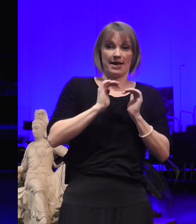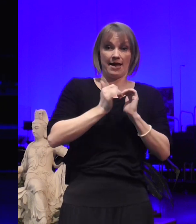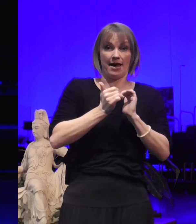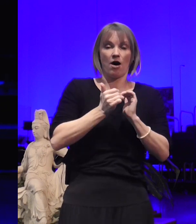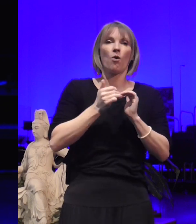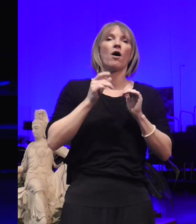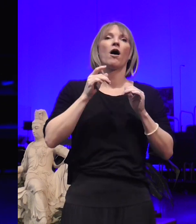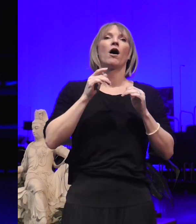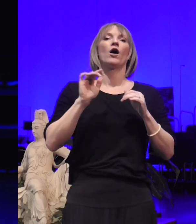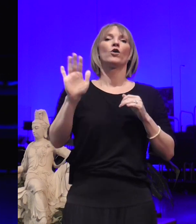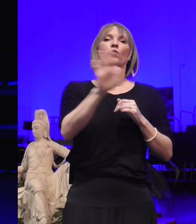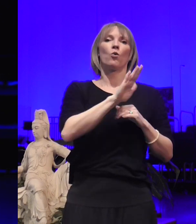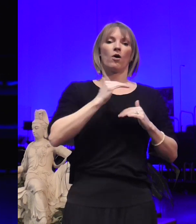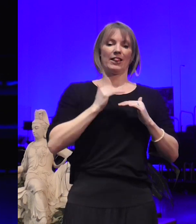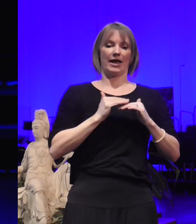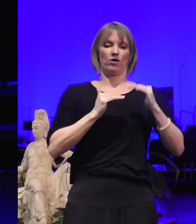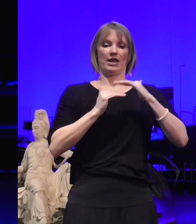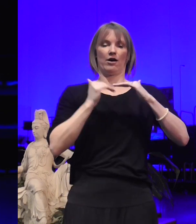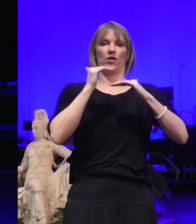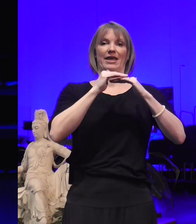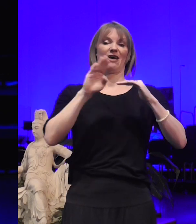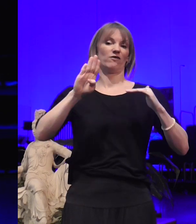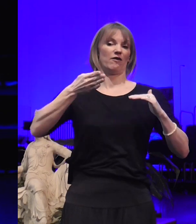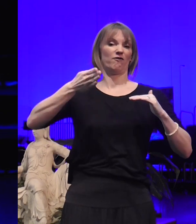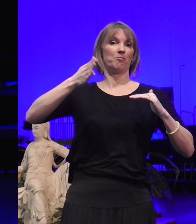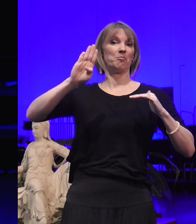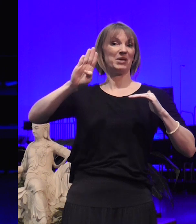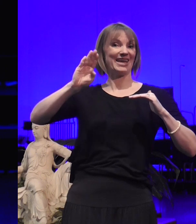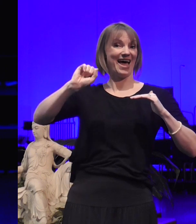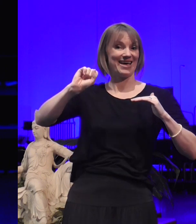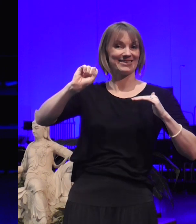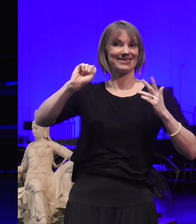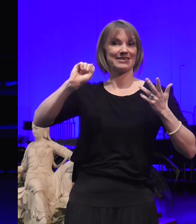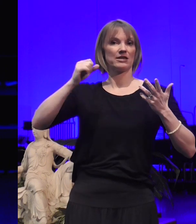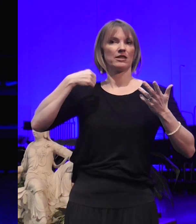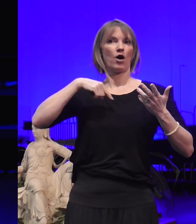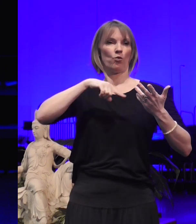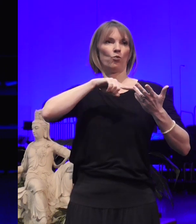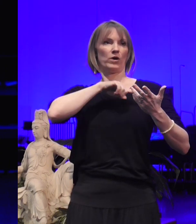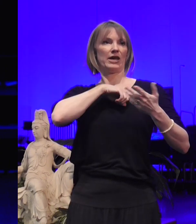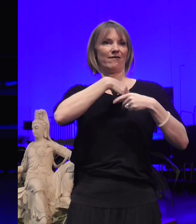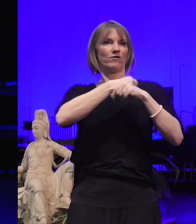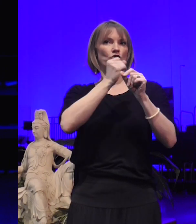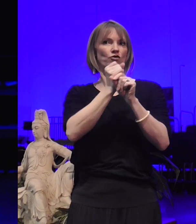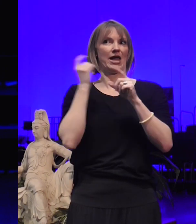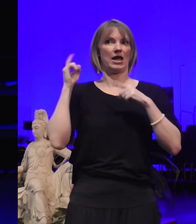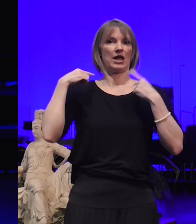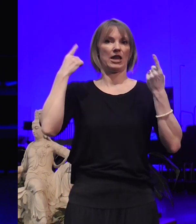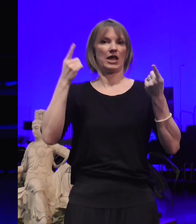all of the layers of BS we've built around them. Your buried selves, we'll call it.